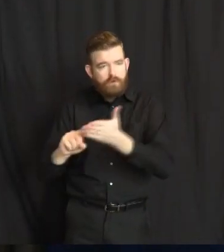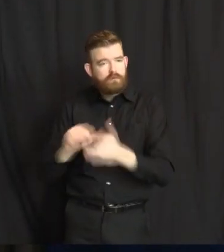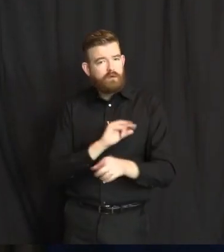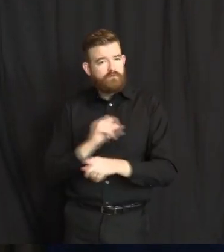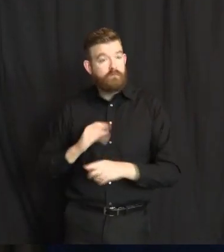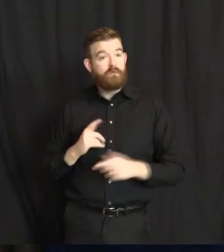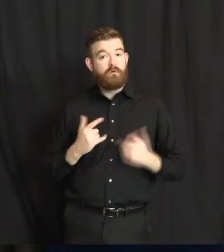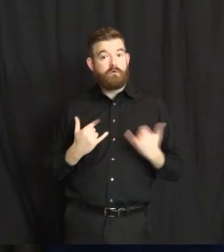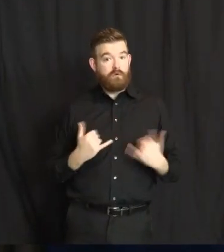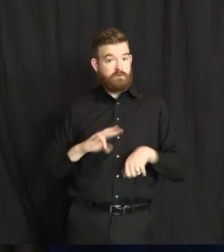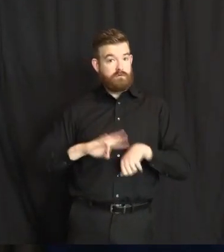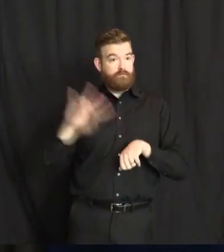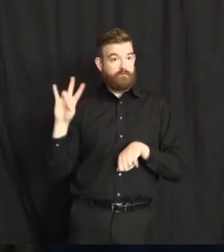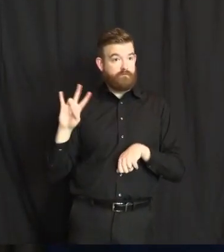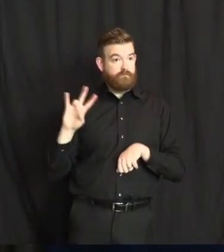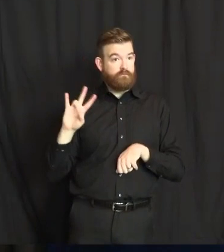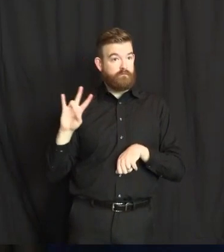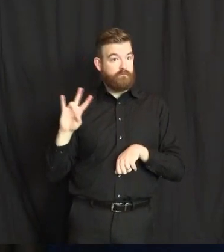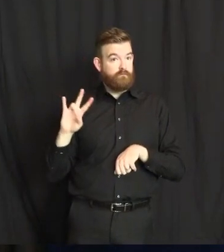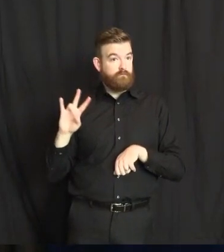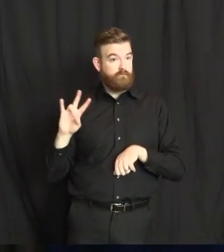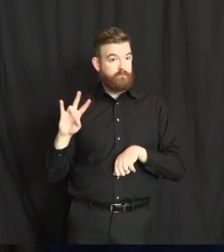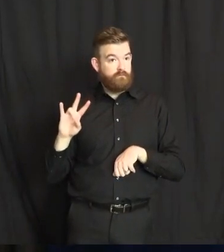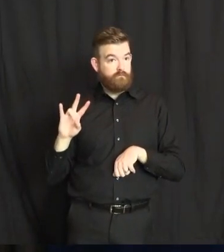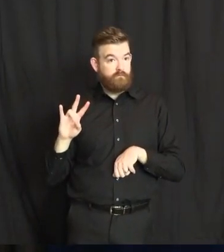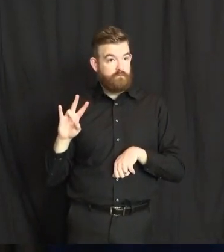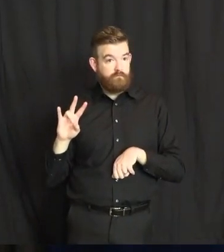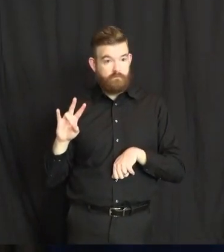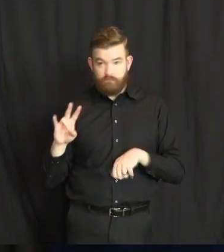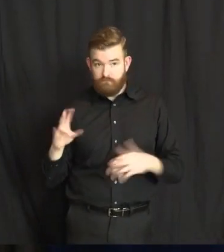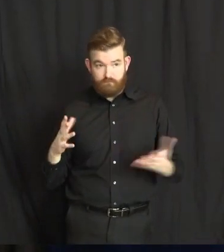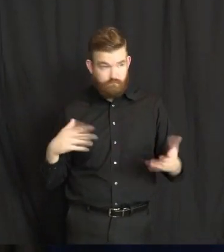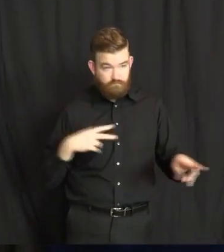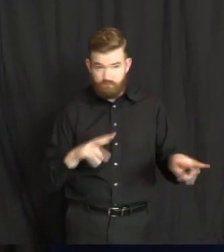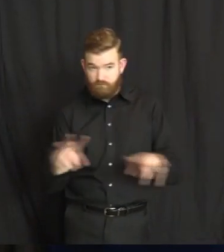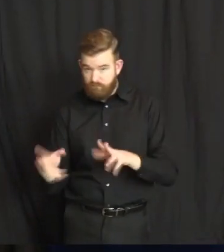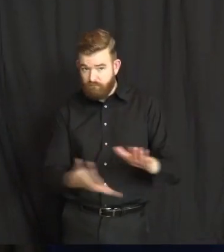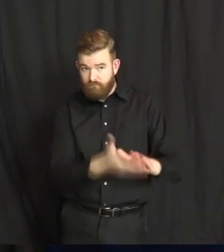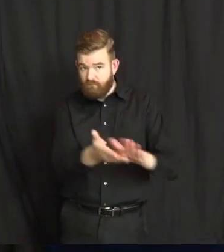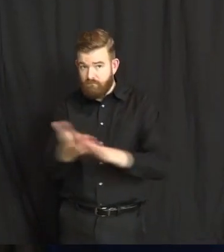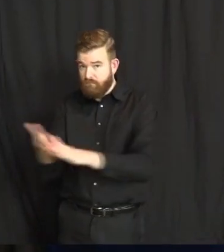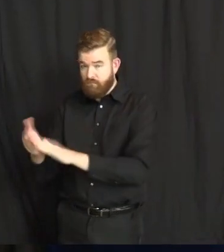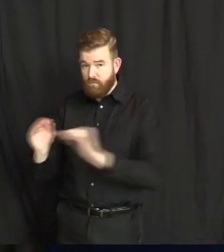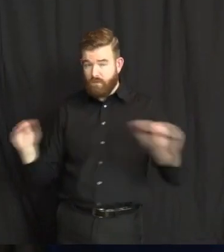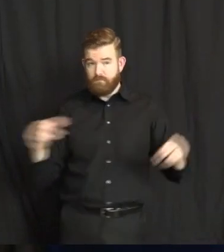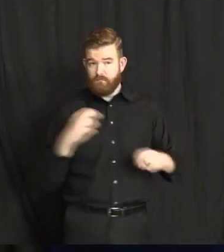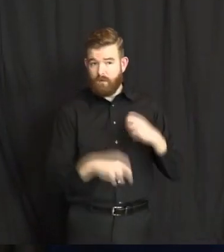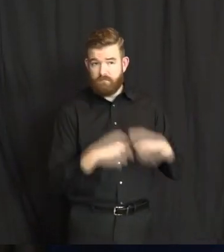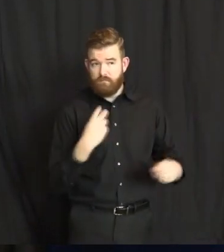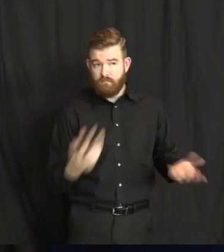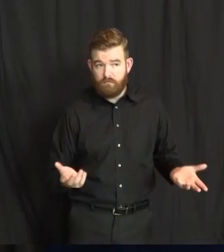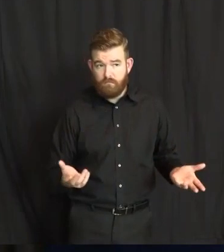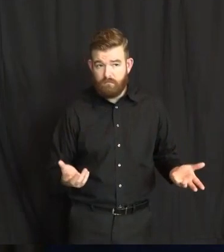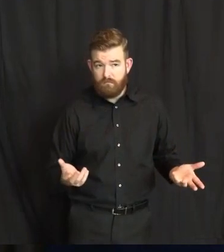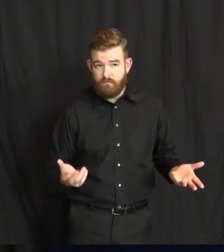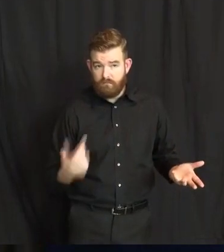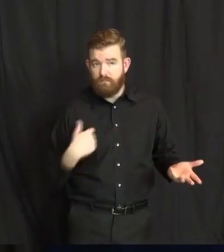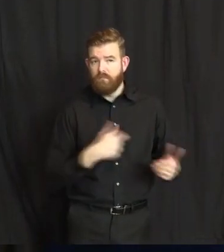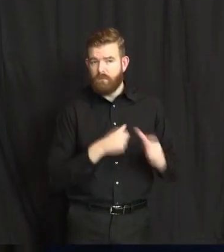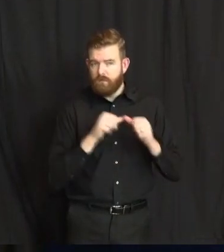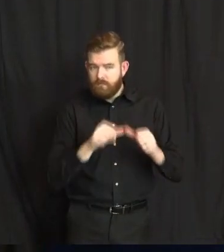was operating as the way it's supposed to be. Excuse me. So we'll continue to monitor that. If you're definitely hearing